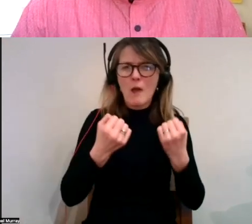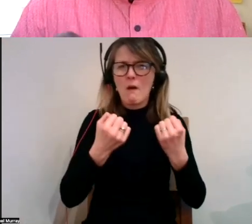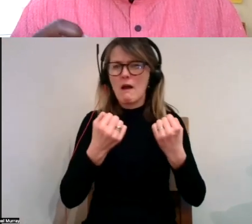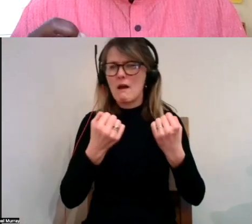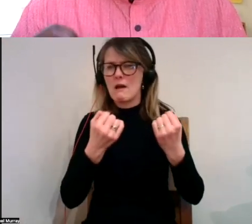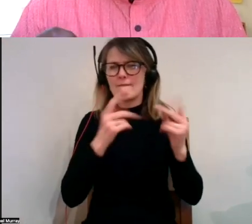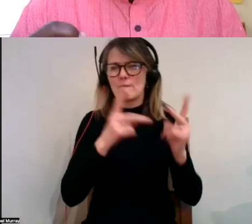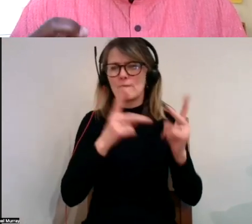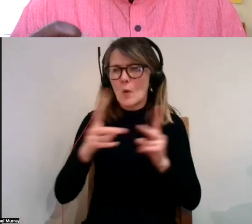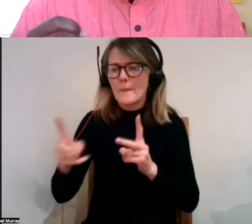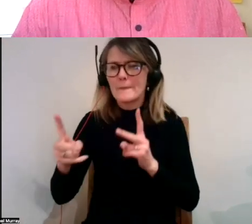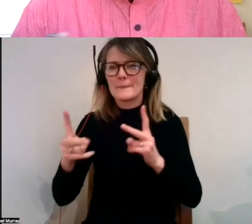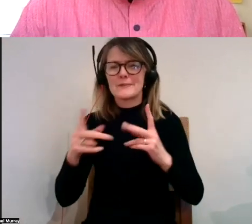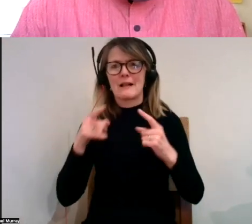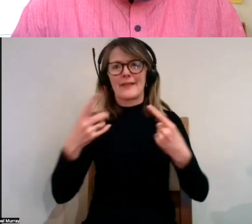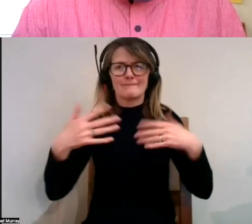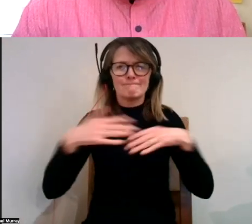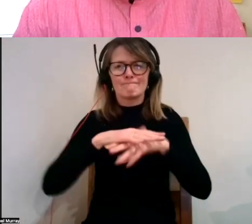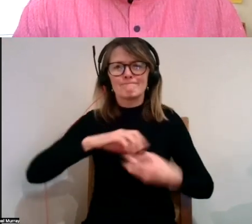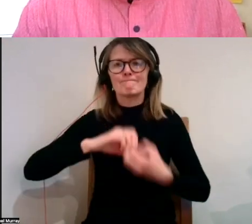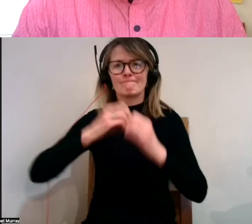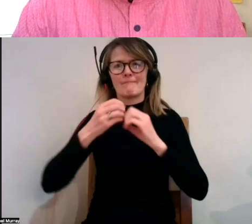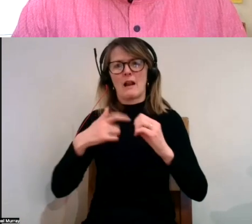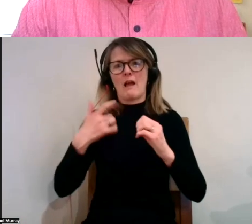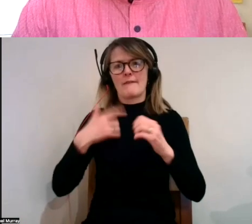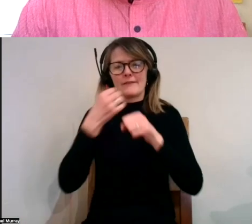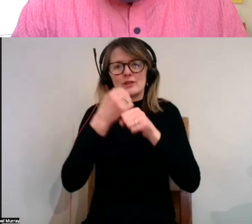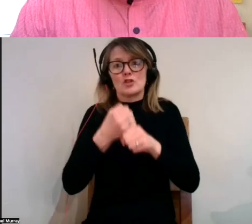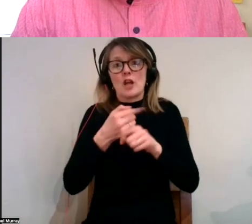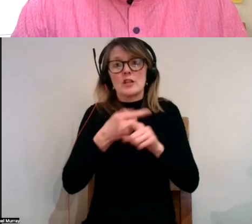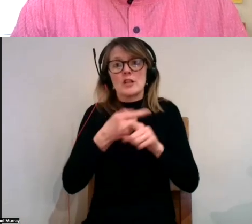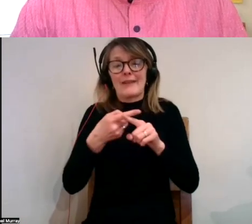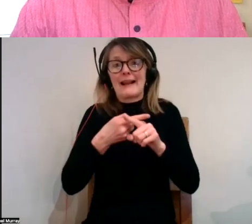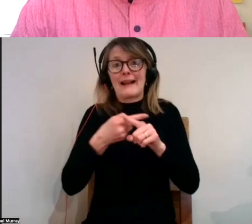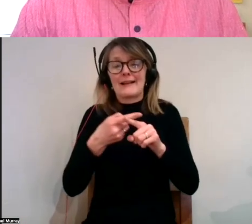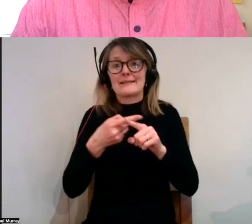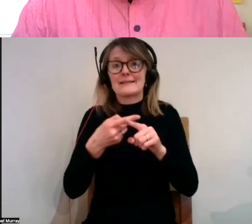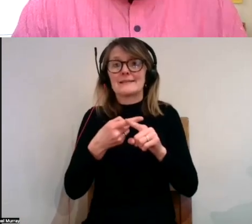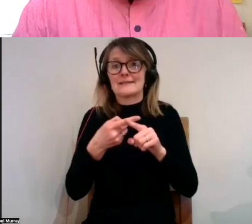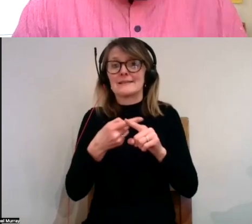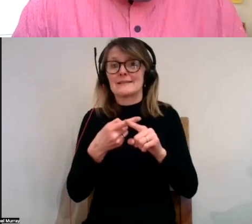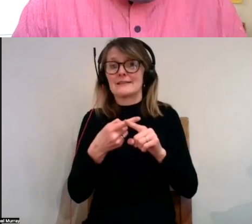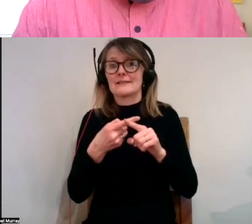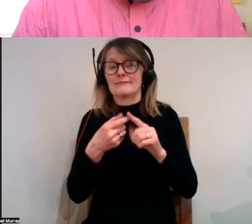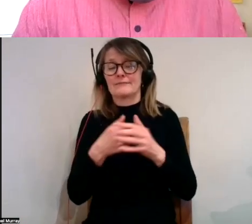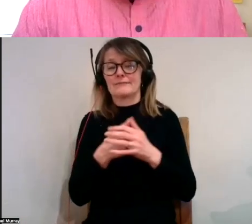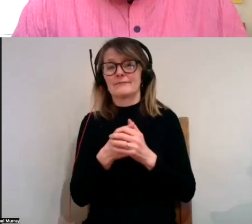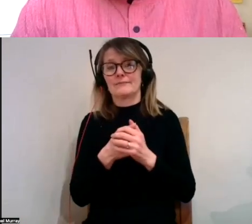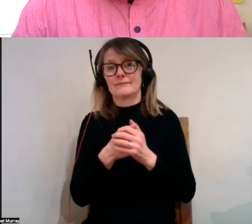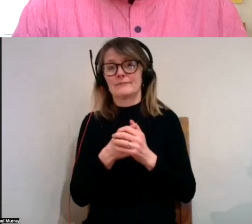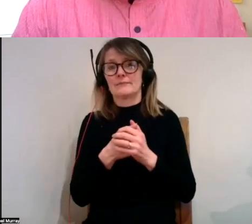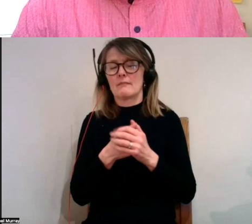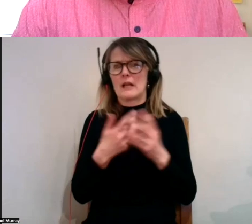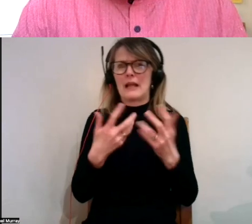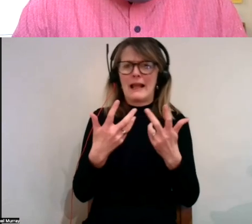the life of the Church of England in its various manifestations, the ways